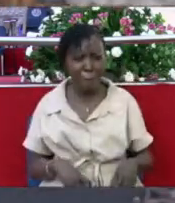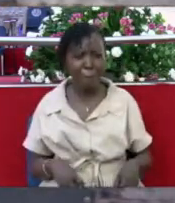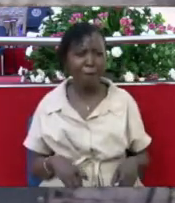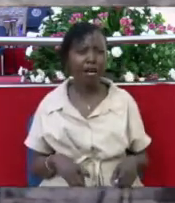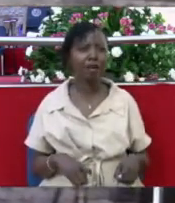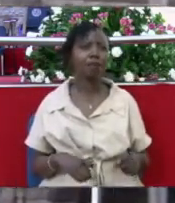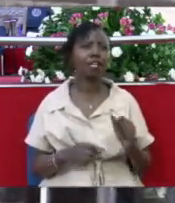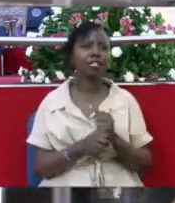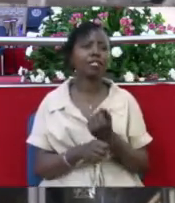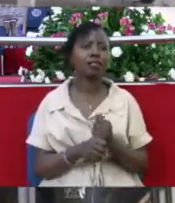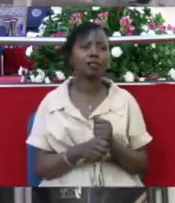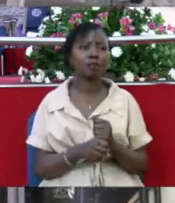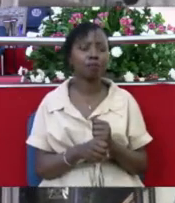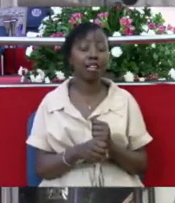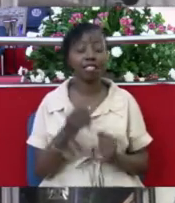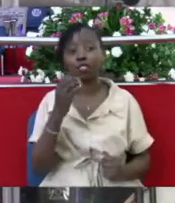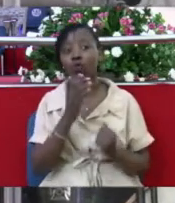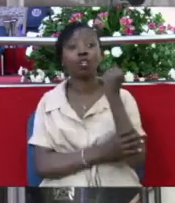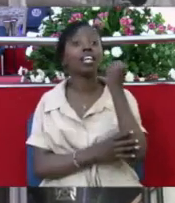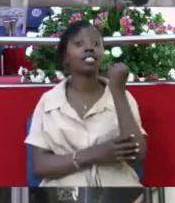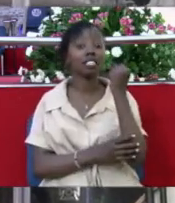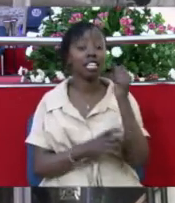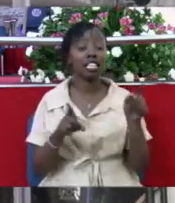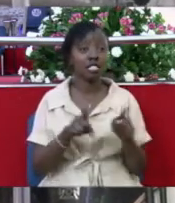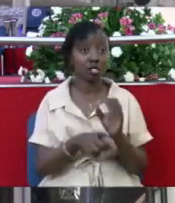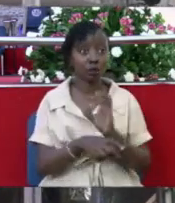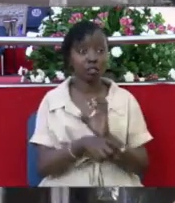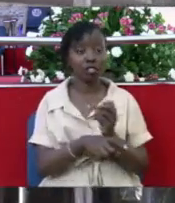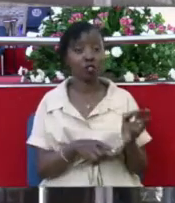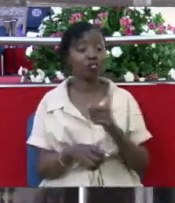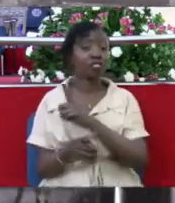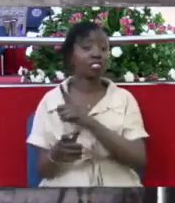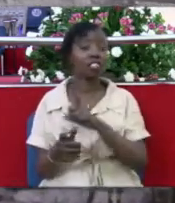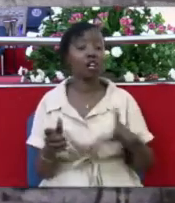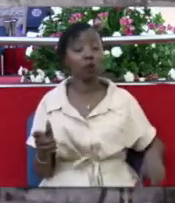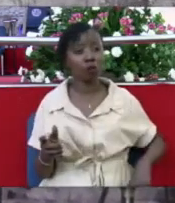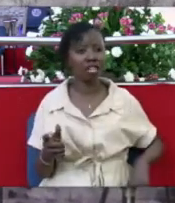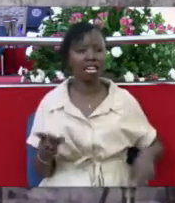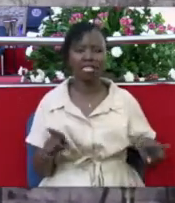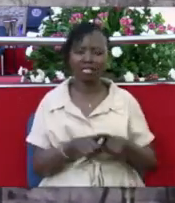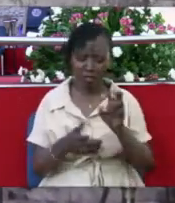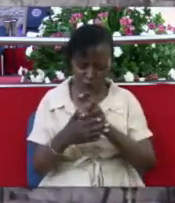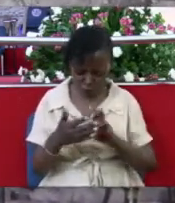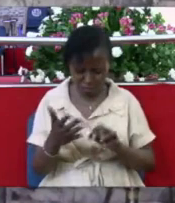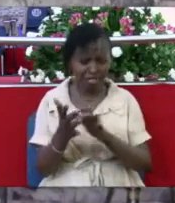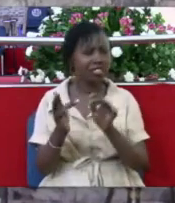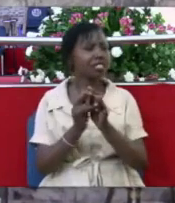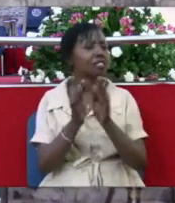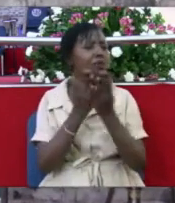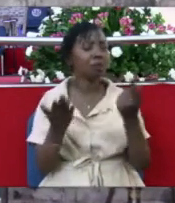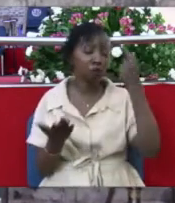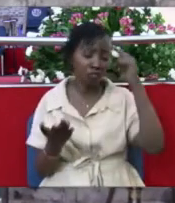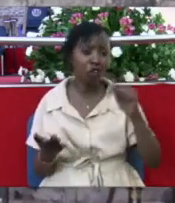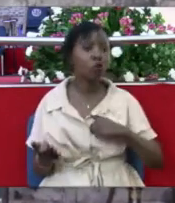the church of Jesus Christ. Tukaweze kuinuka kama kanisa la Kristo. And read our Bibles for ourselves. Na tukisoma andiko